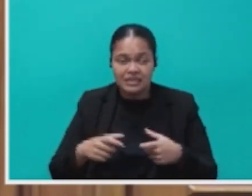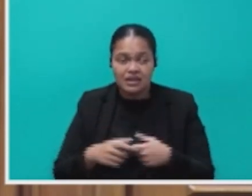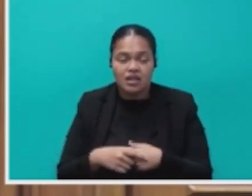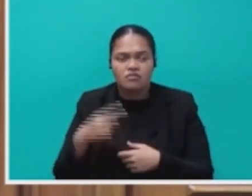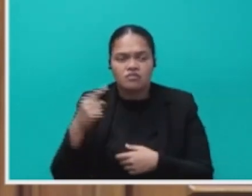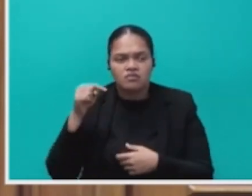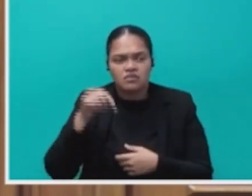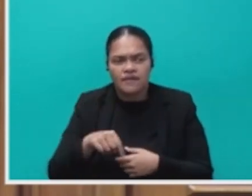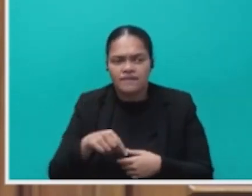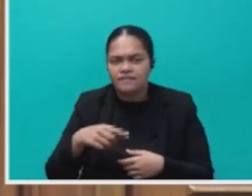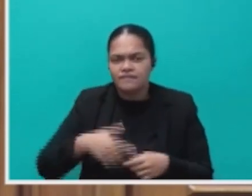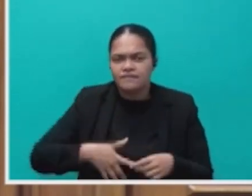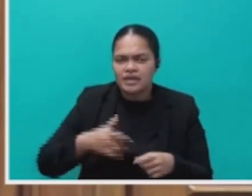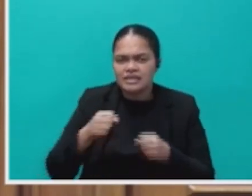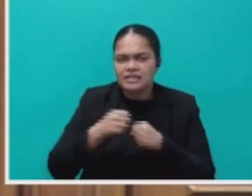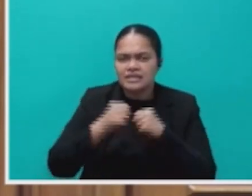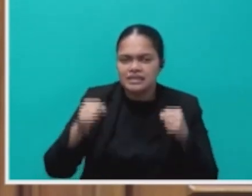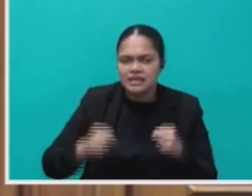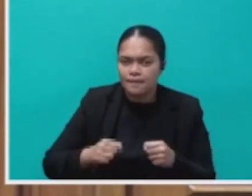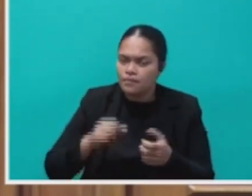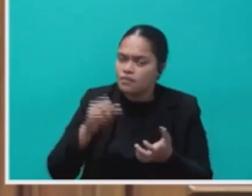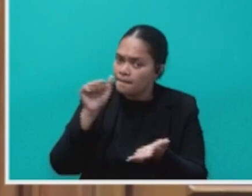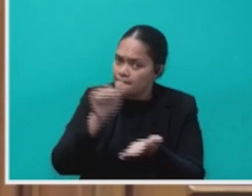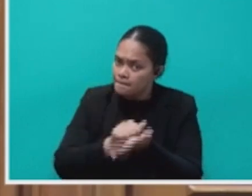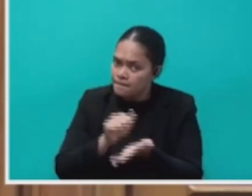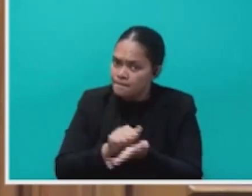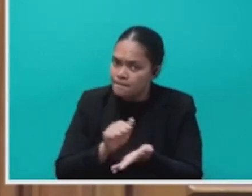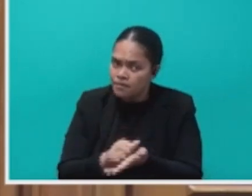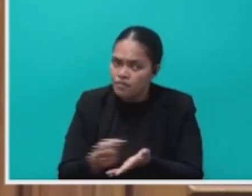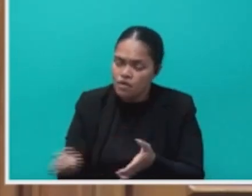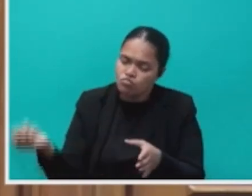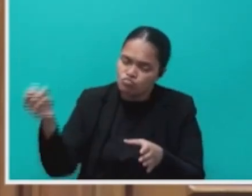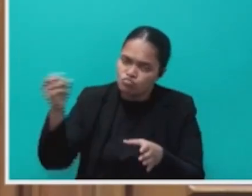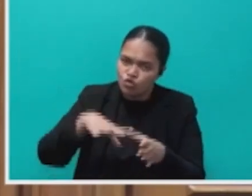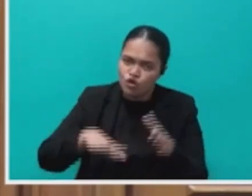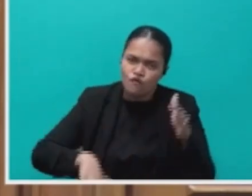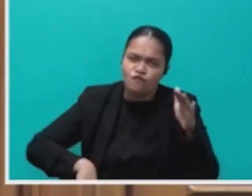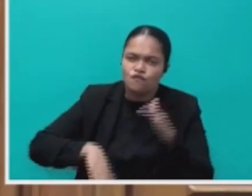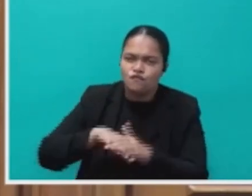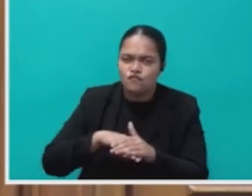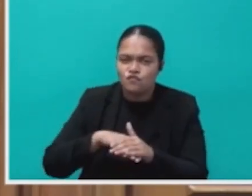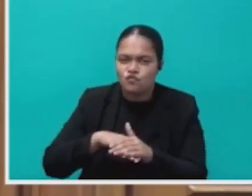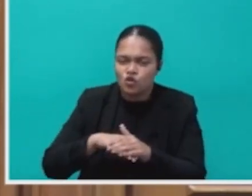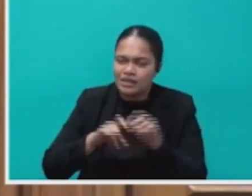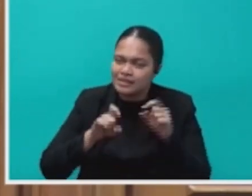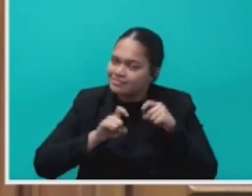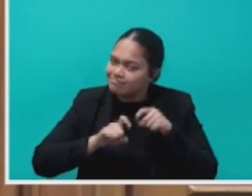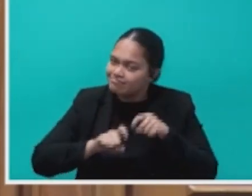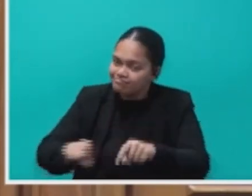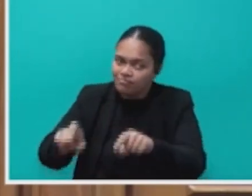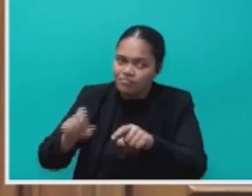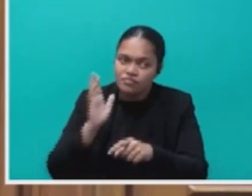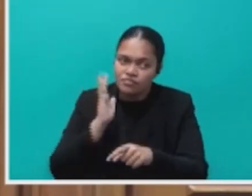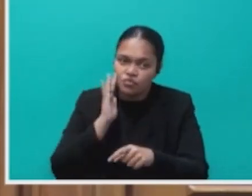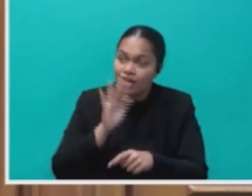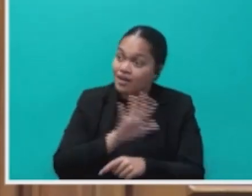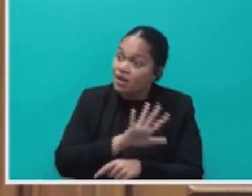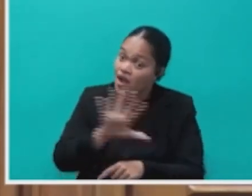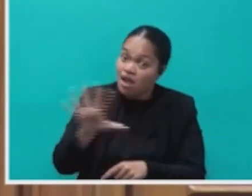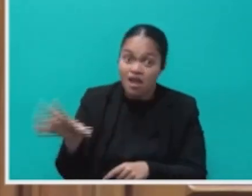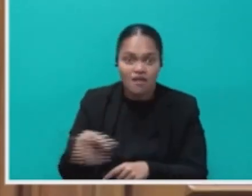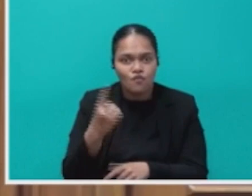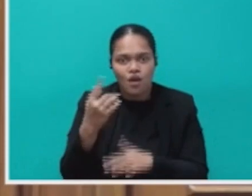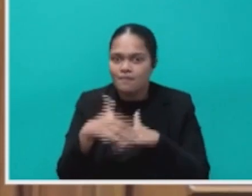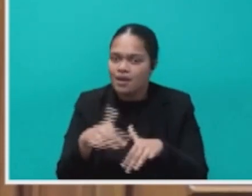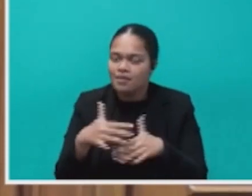feel of the system, correct the fails, and put into full operations when everybody is happy